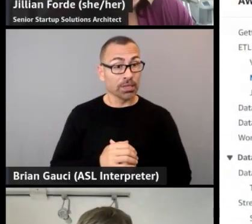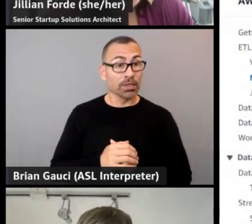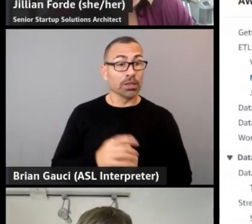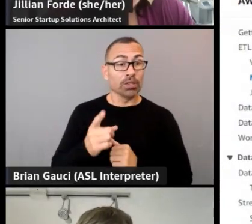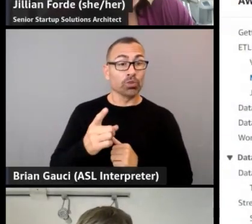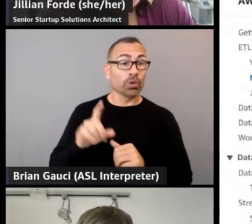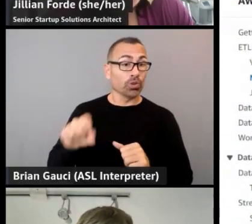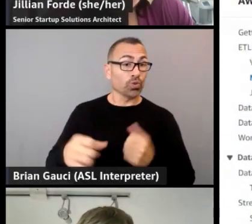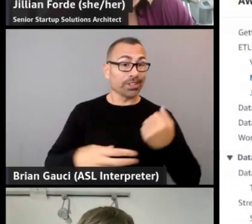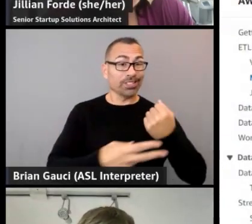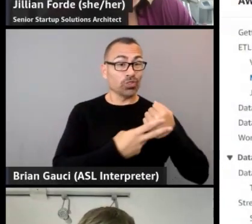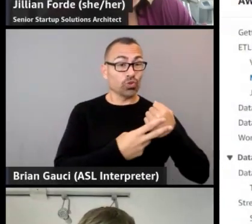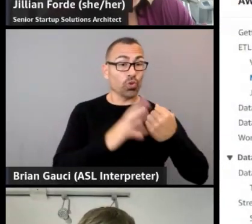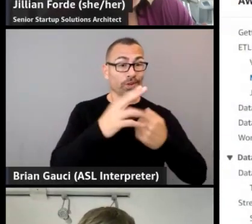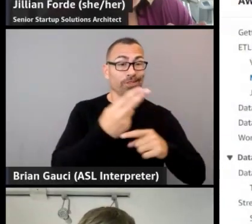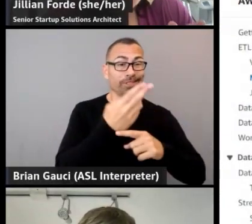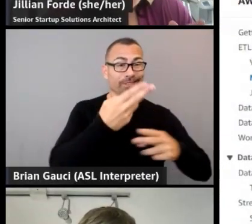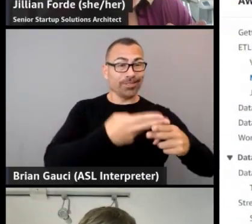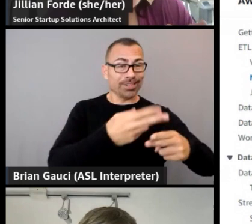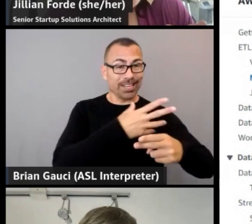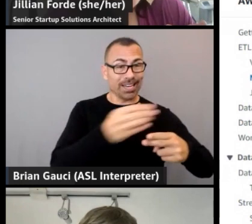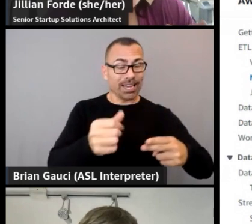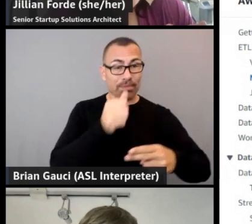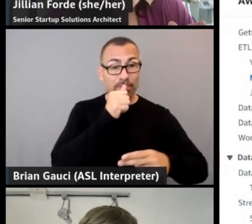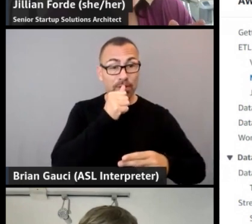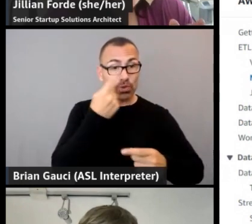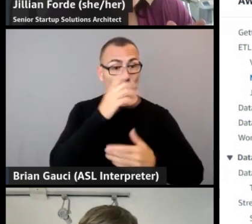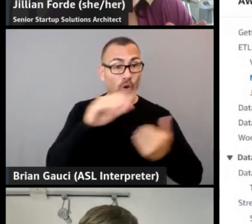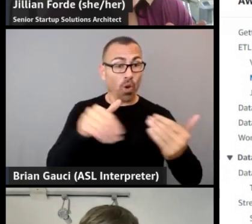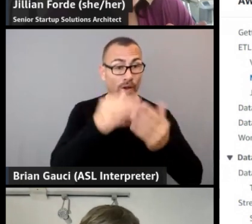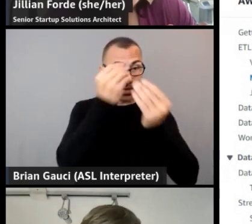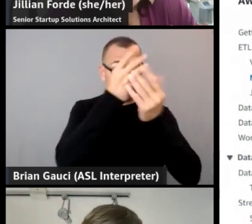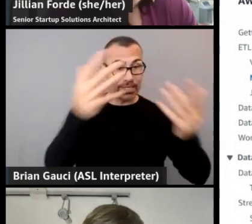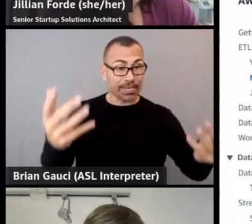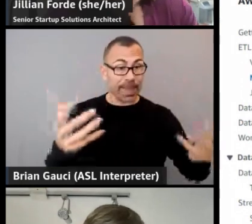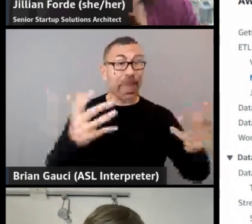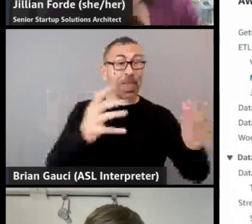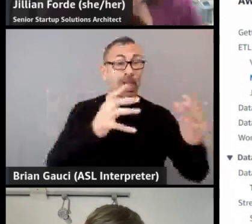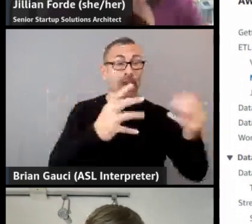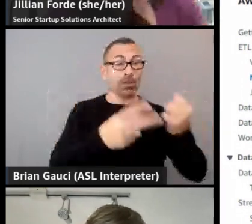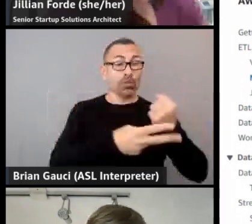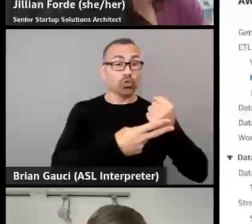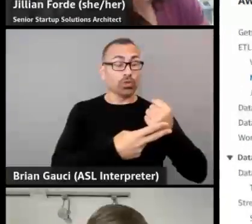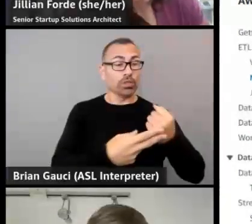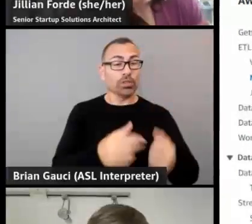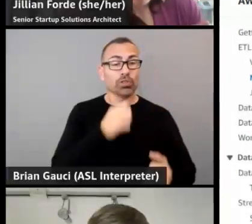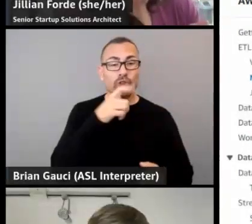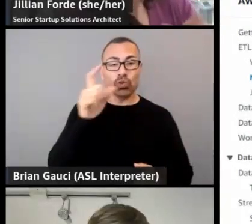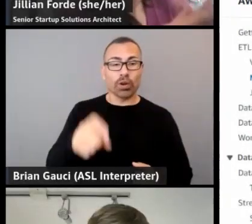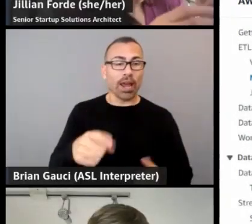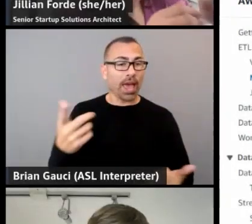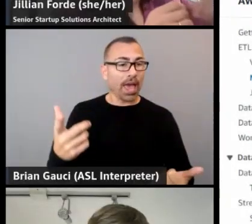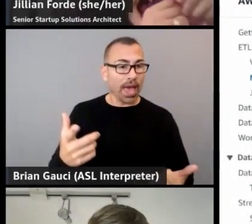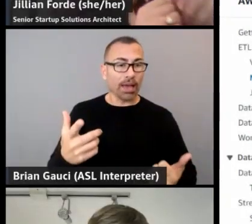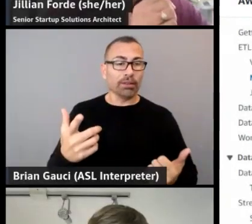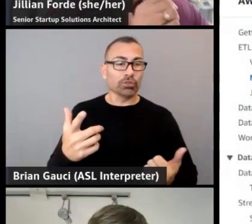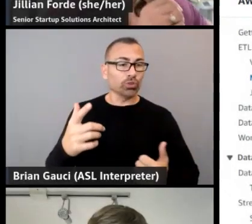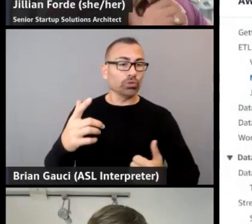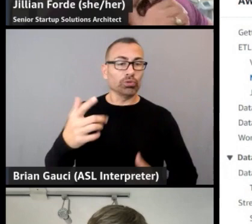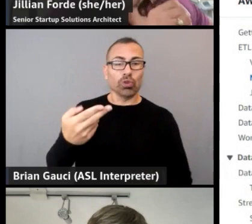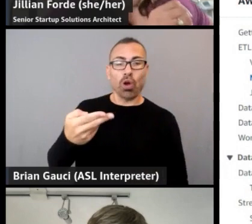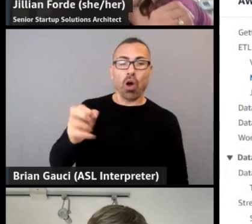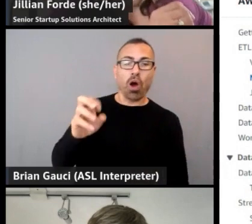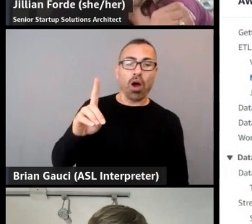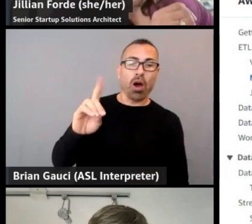and passwords for all your data stores, so that you don't have to hard code username and passwords in your script, which is just a